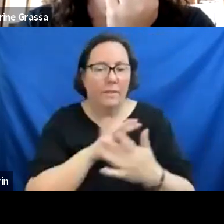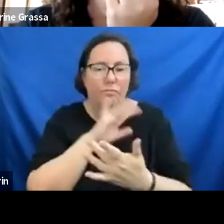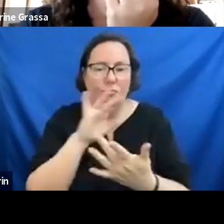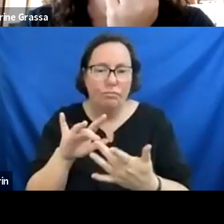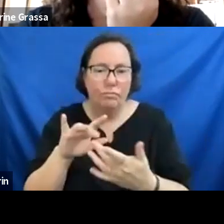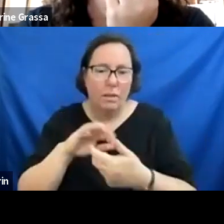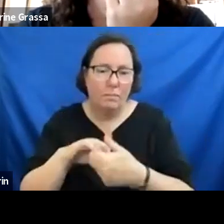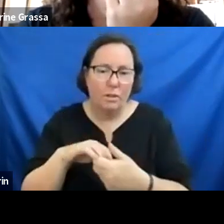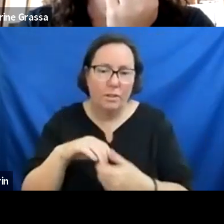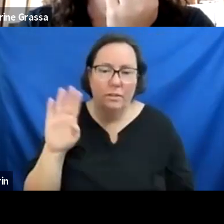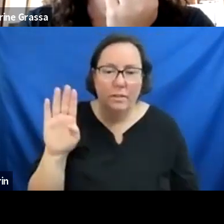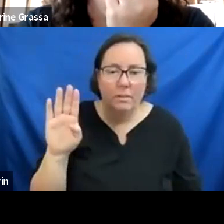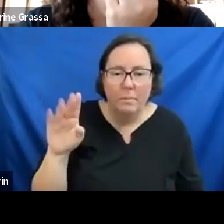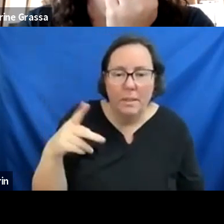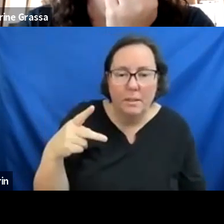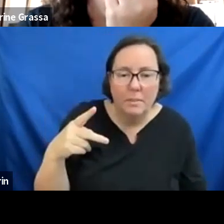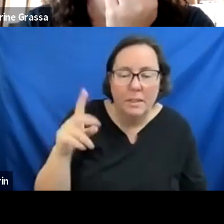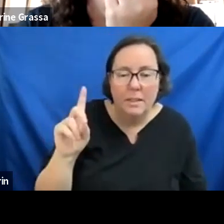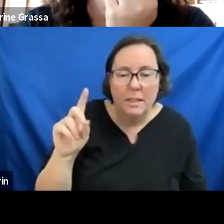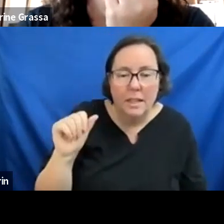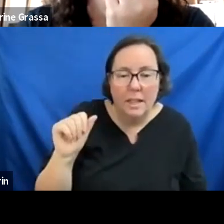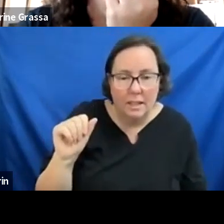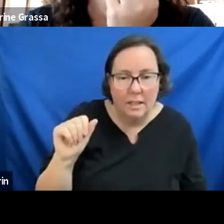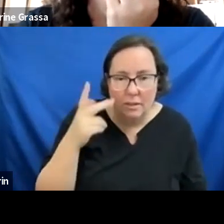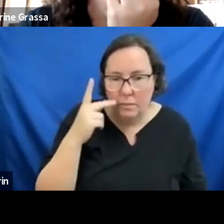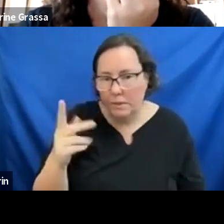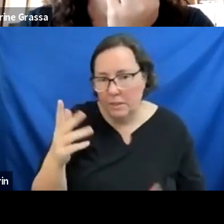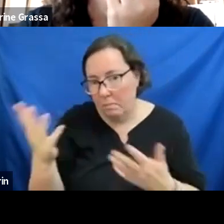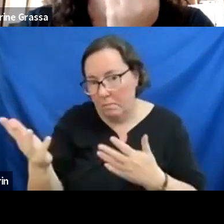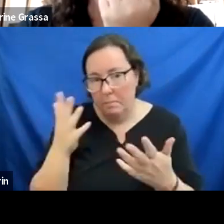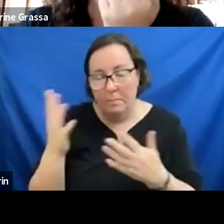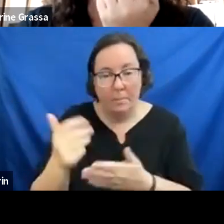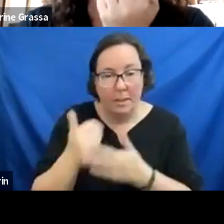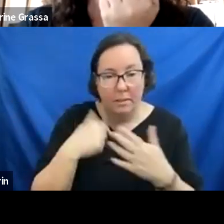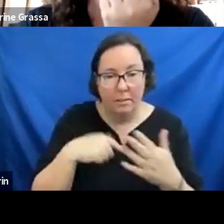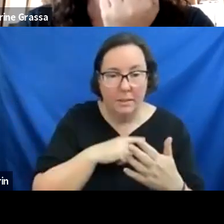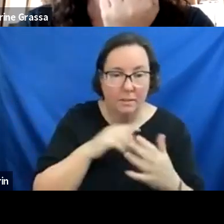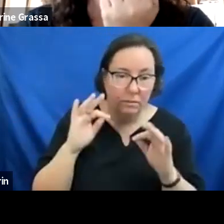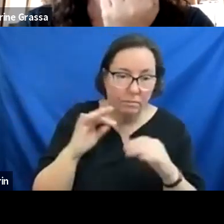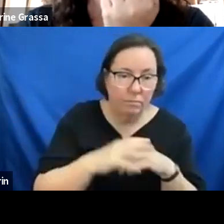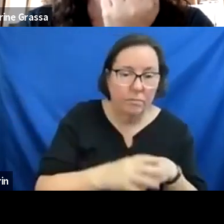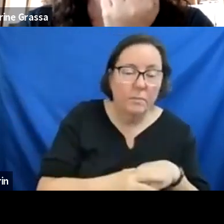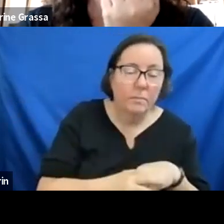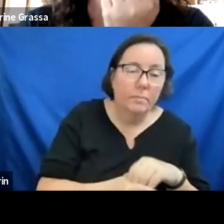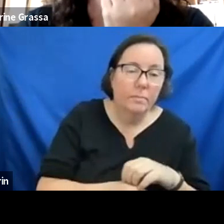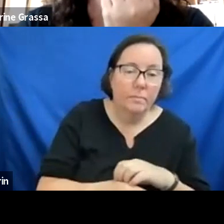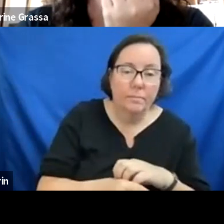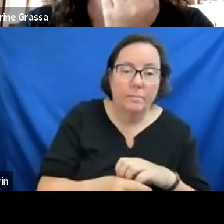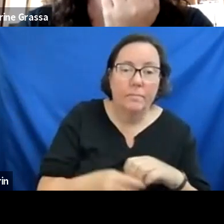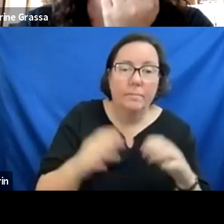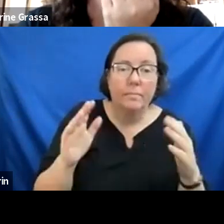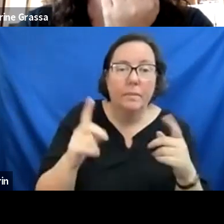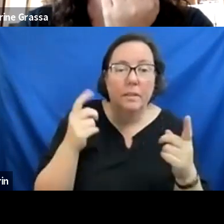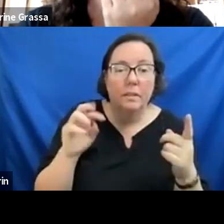at BPDA to see what assistance they may be able to provide us. Thank you. Dr.